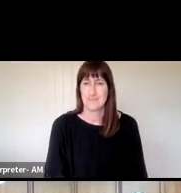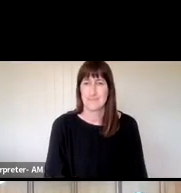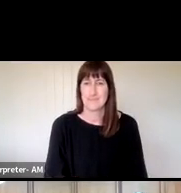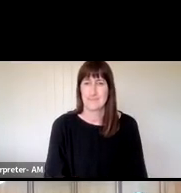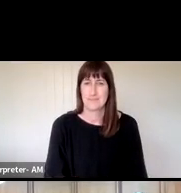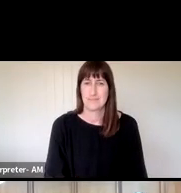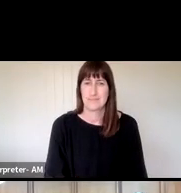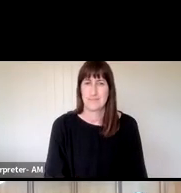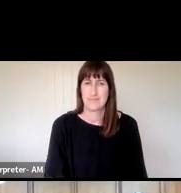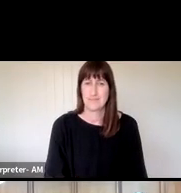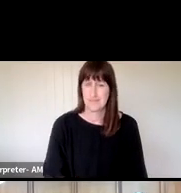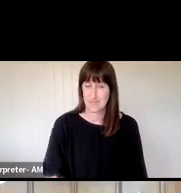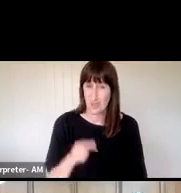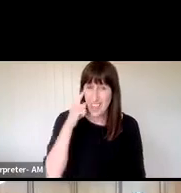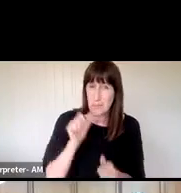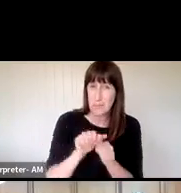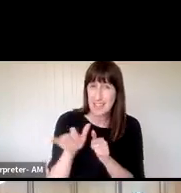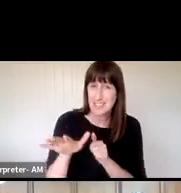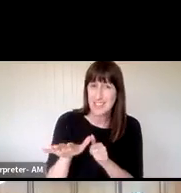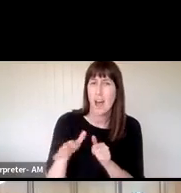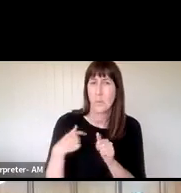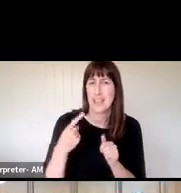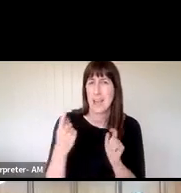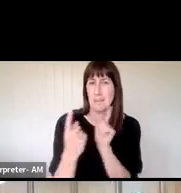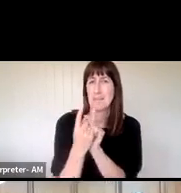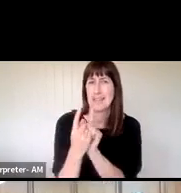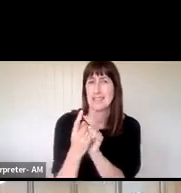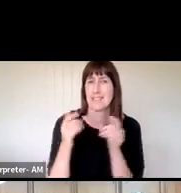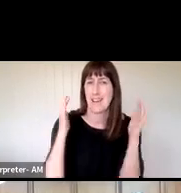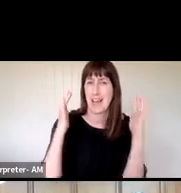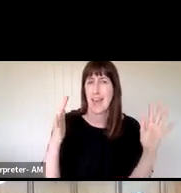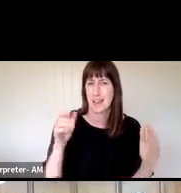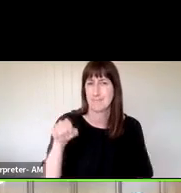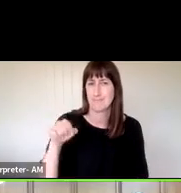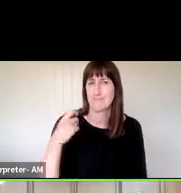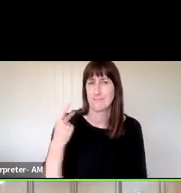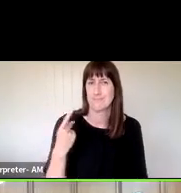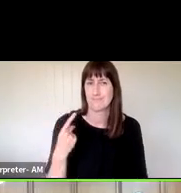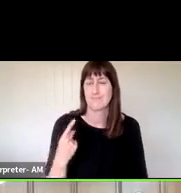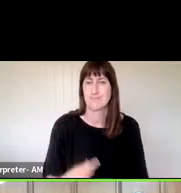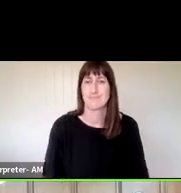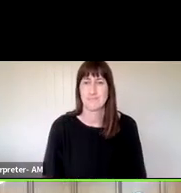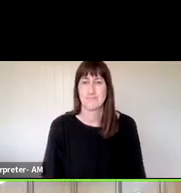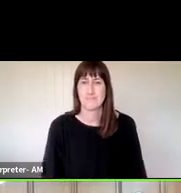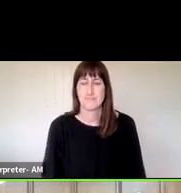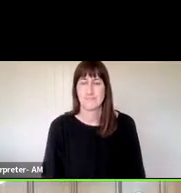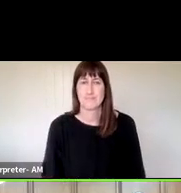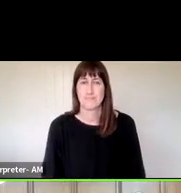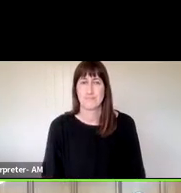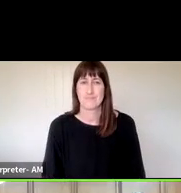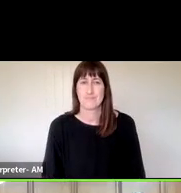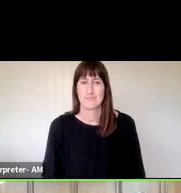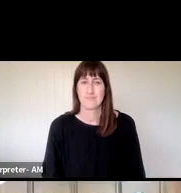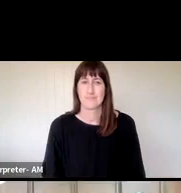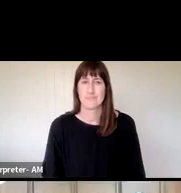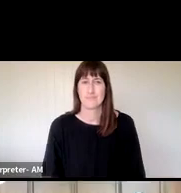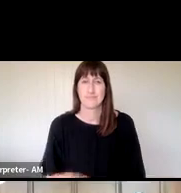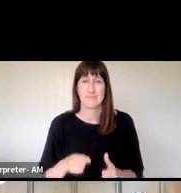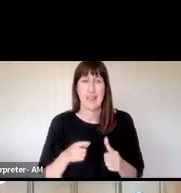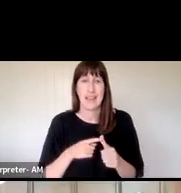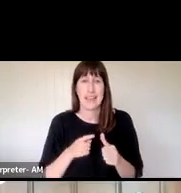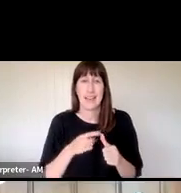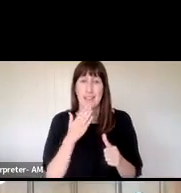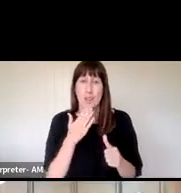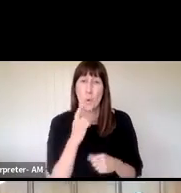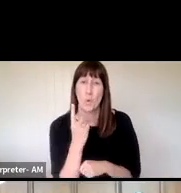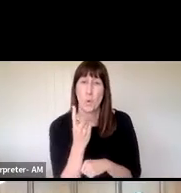Thank you, members. If that would be better, I'm happy with that. Okay. Happy to do that. Thank you, members. We have 1